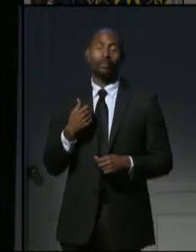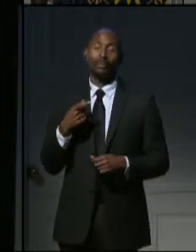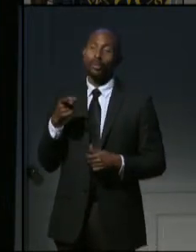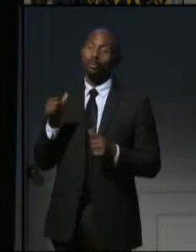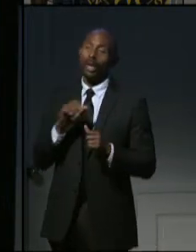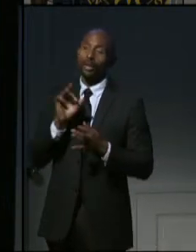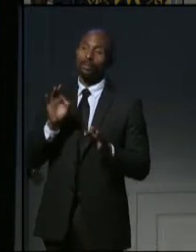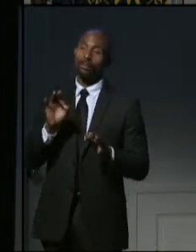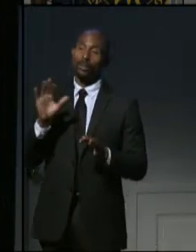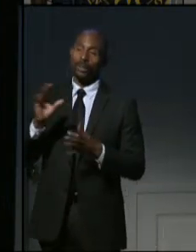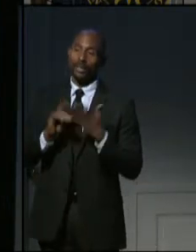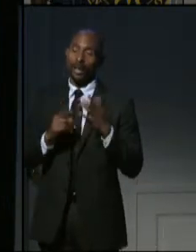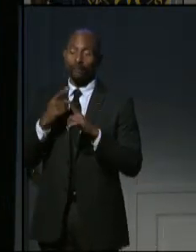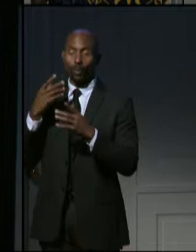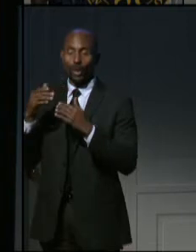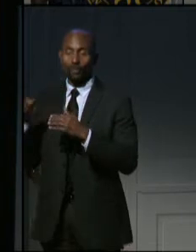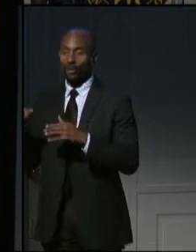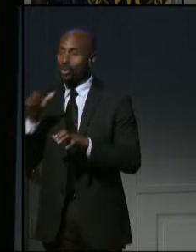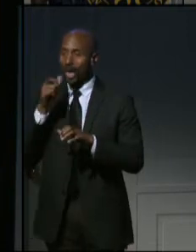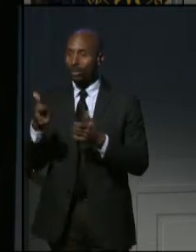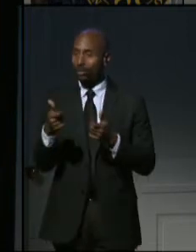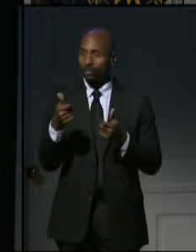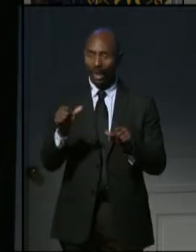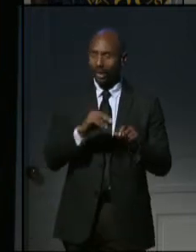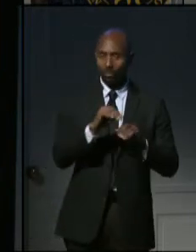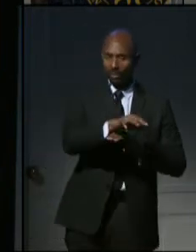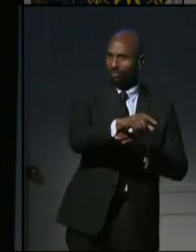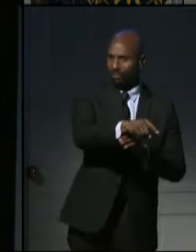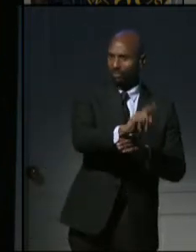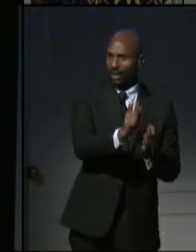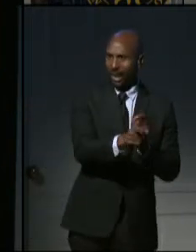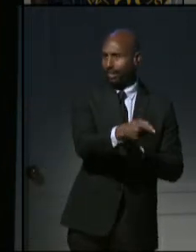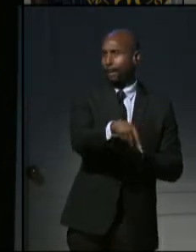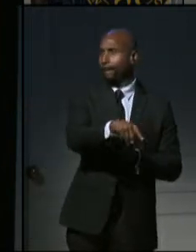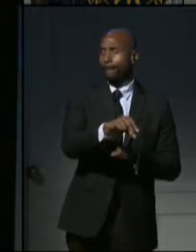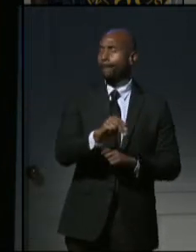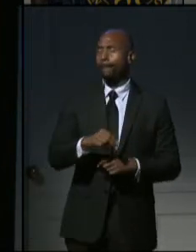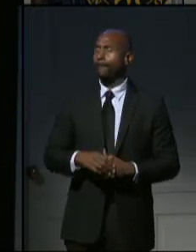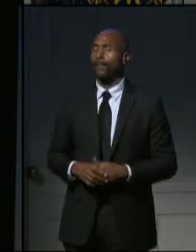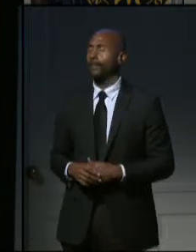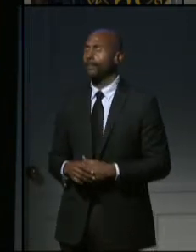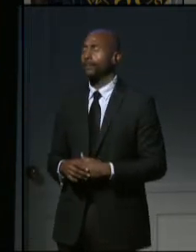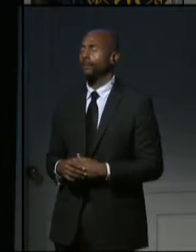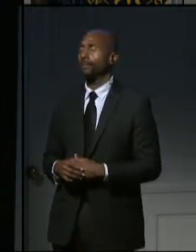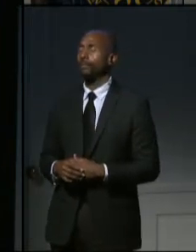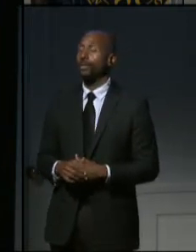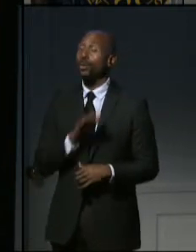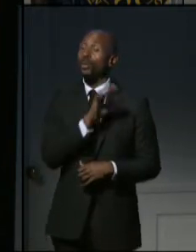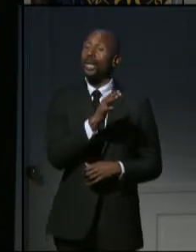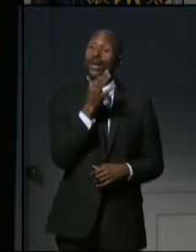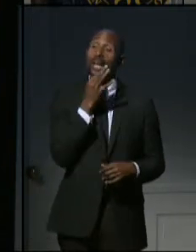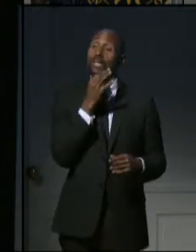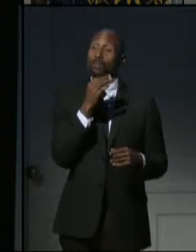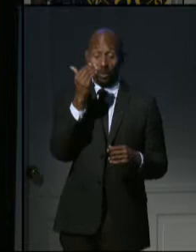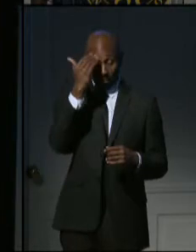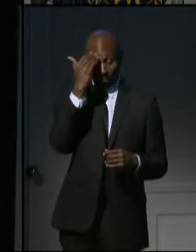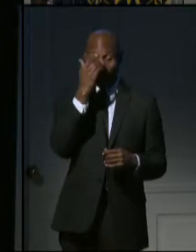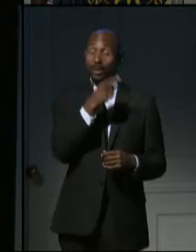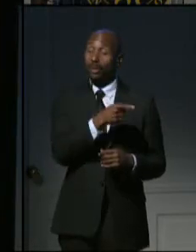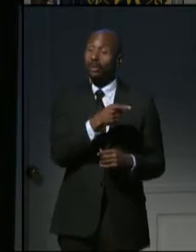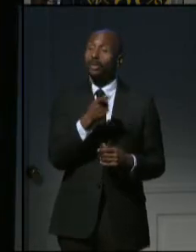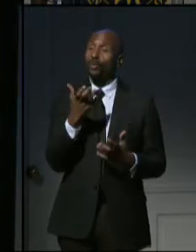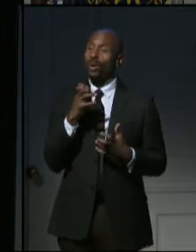to change the individual. And so that is where their expertise really comes into